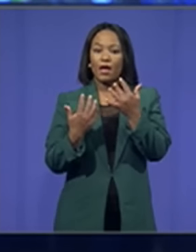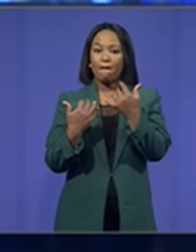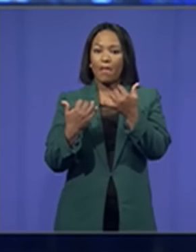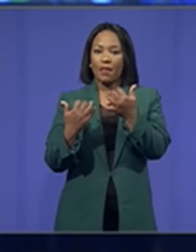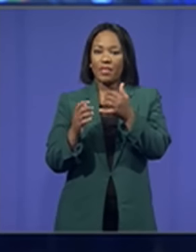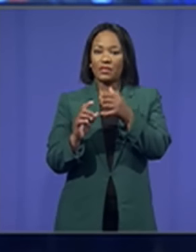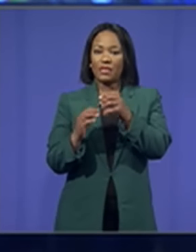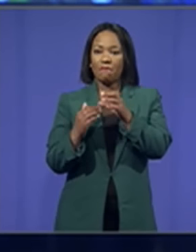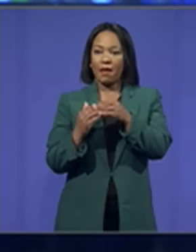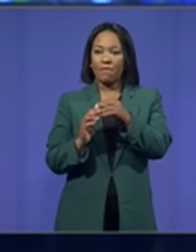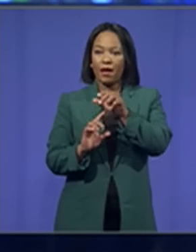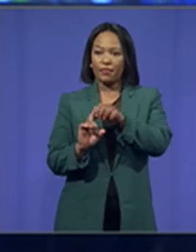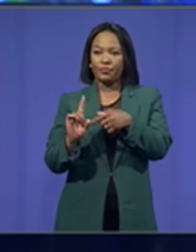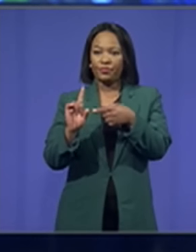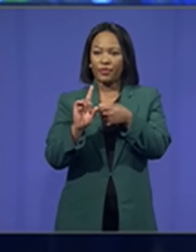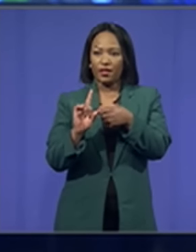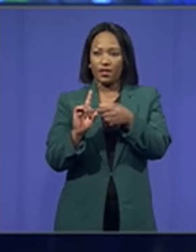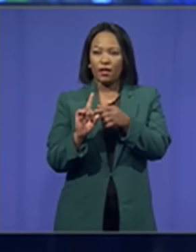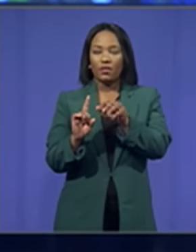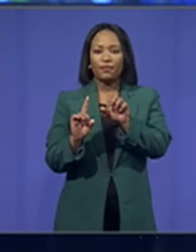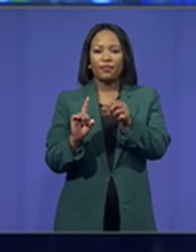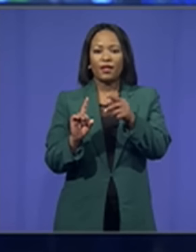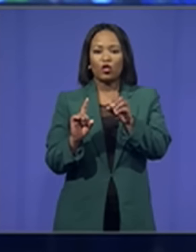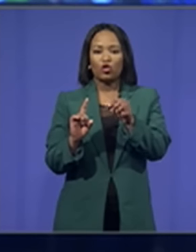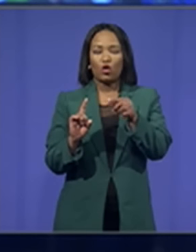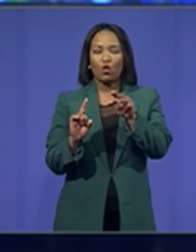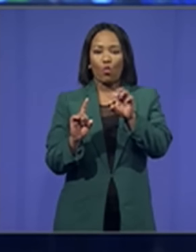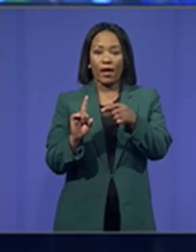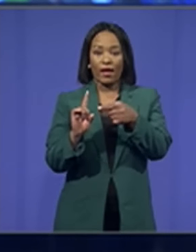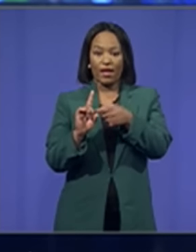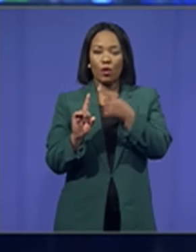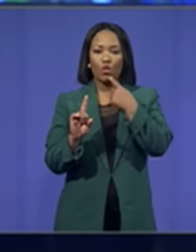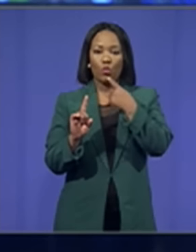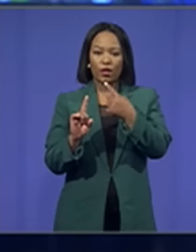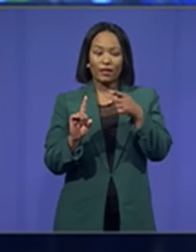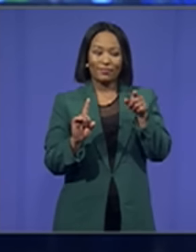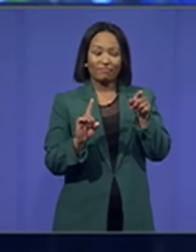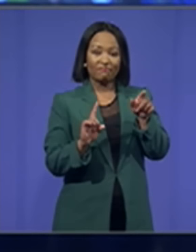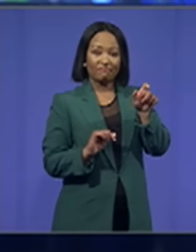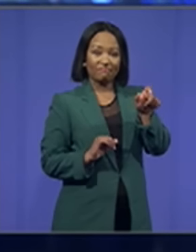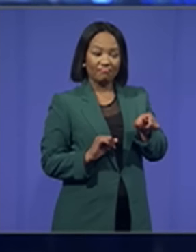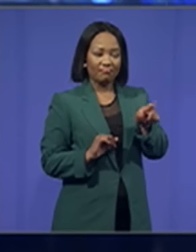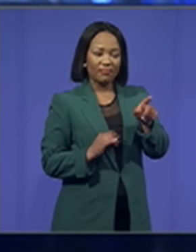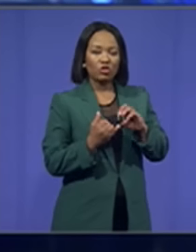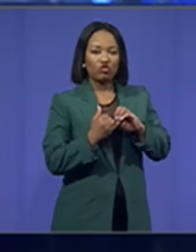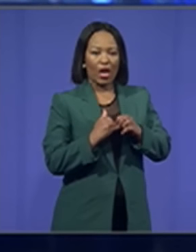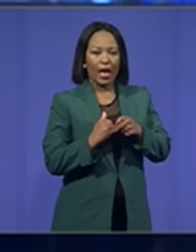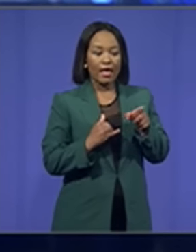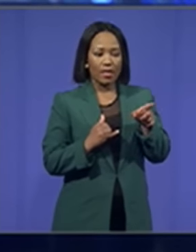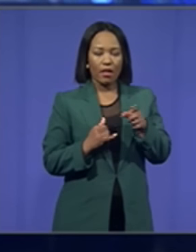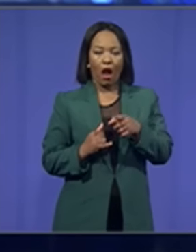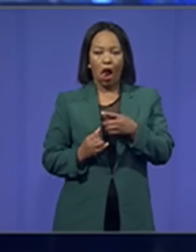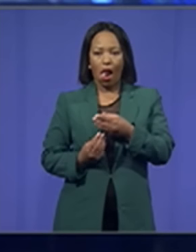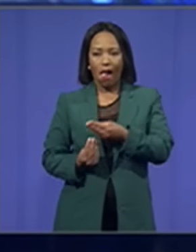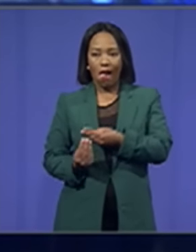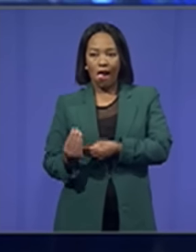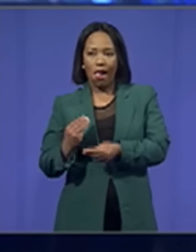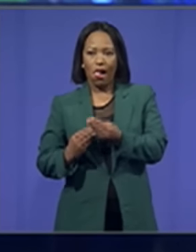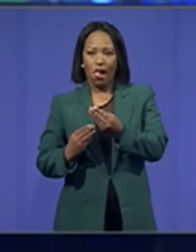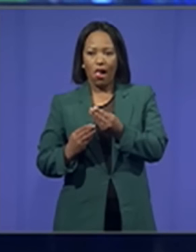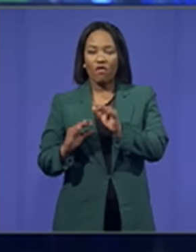o boletse hore mosebetsi mmoho le Majoro Mokgenerale Firoz Khan wa lekala la Mautlwela o ile a leka mo fuparisa tjotjo ya diranta tse dimilione